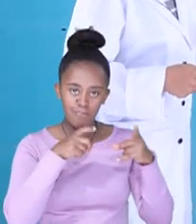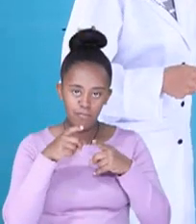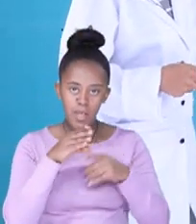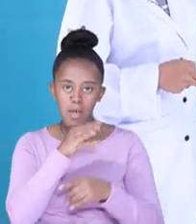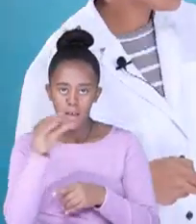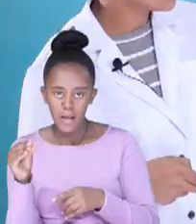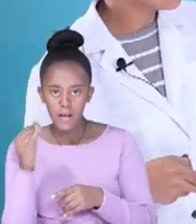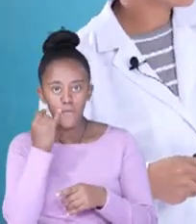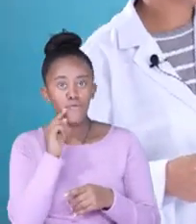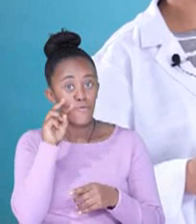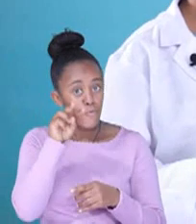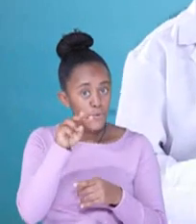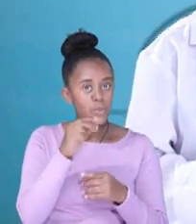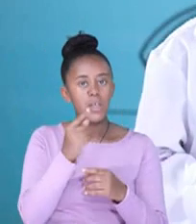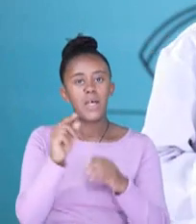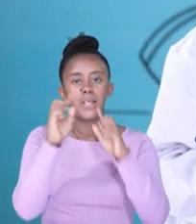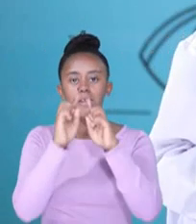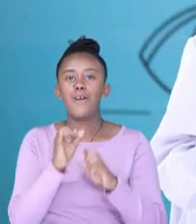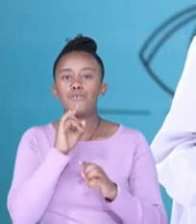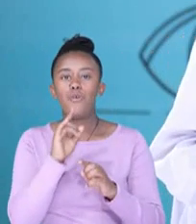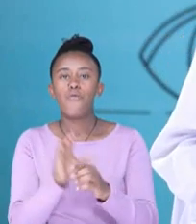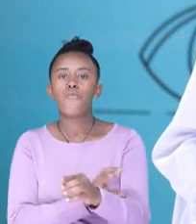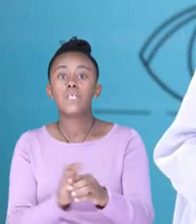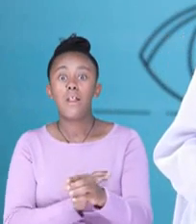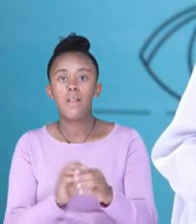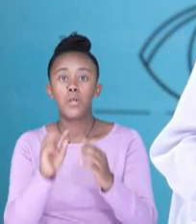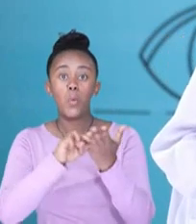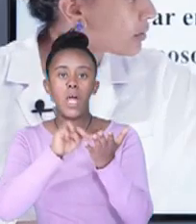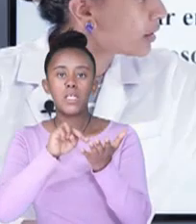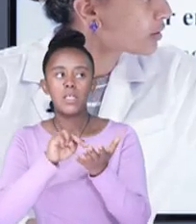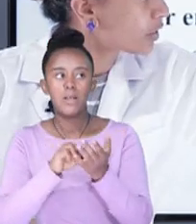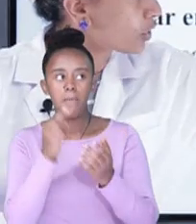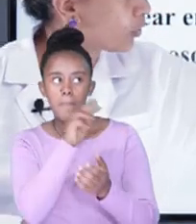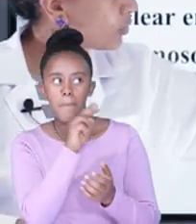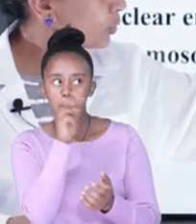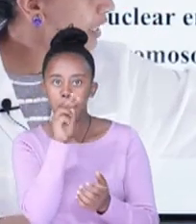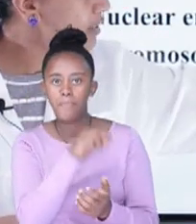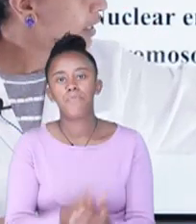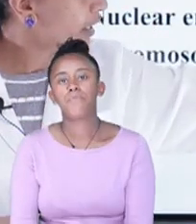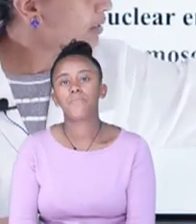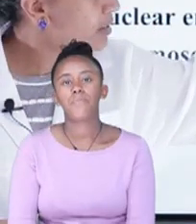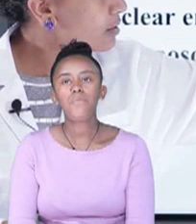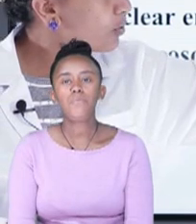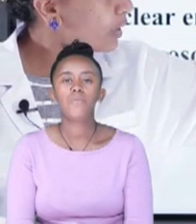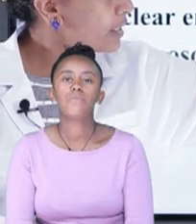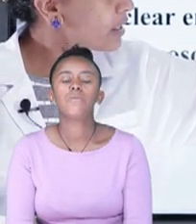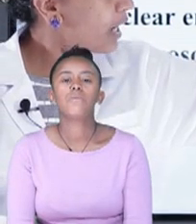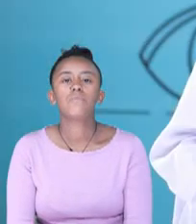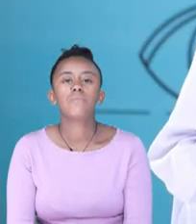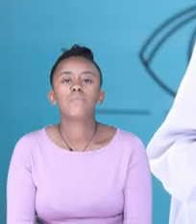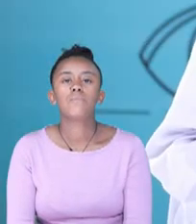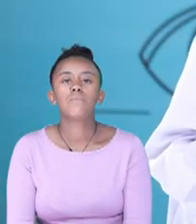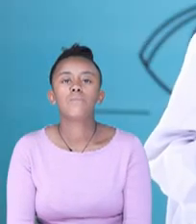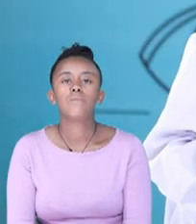and if you look the structure of nucleus, this one is the structure of nucleus, and this nucleus